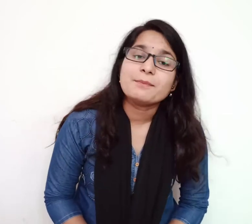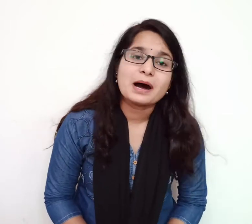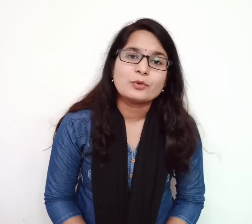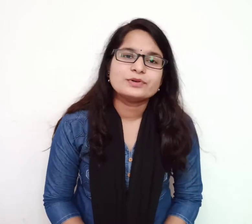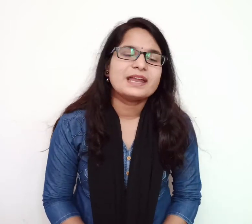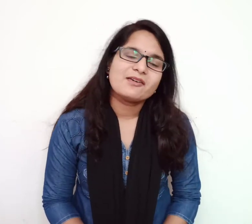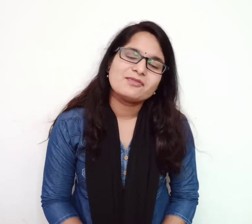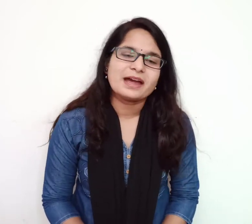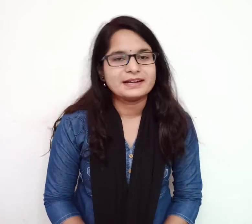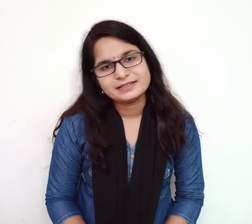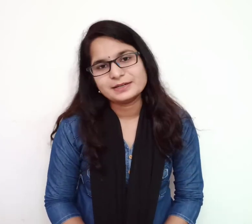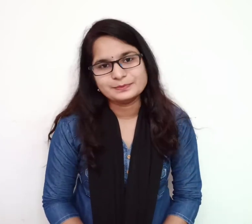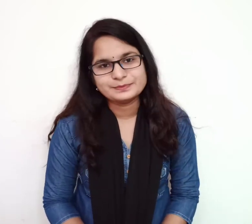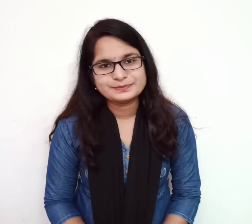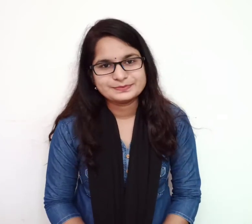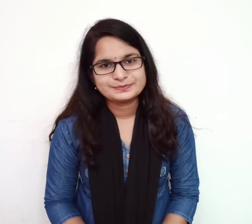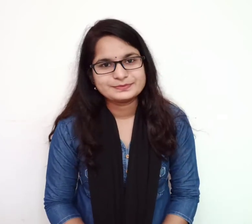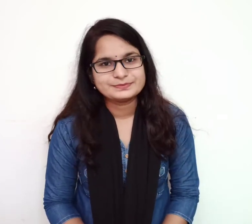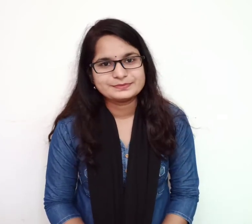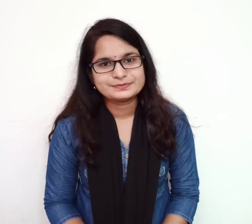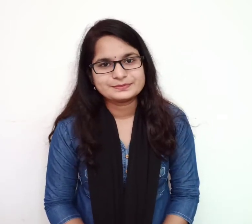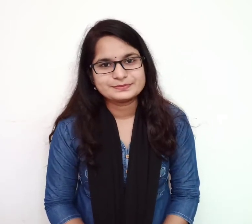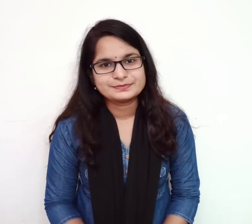learn about deaf and dumb.